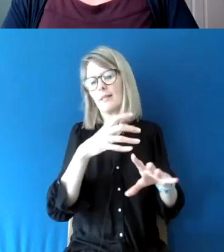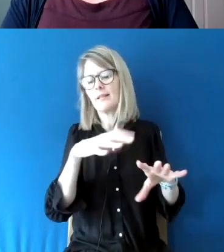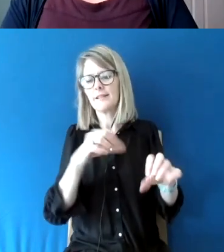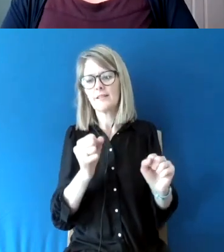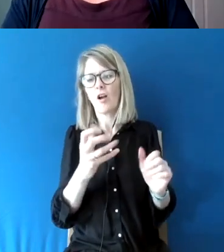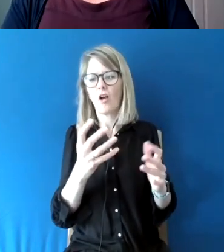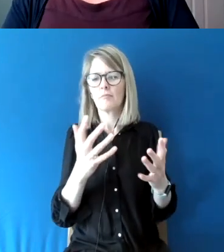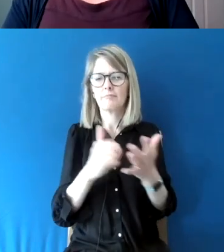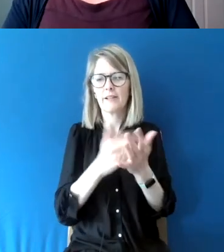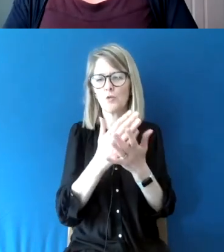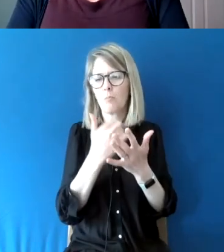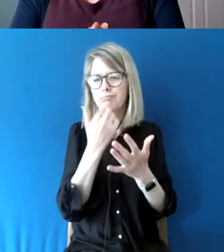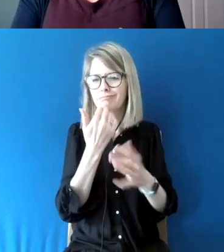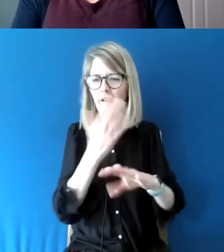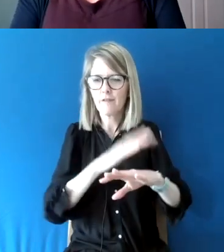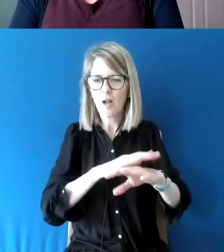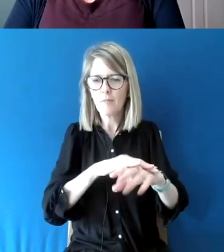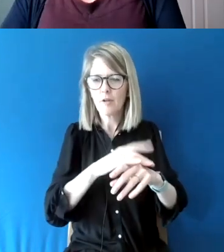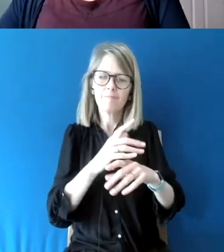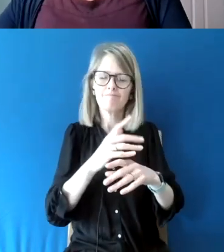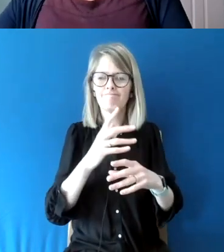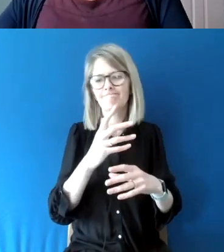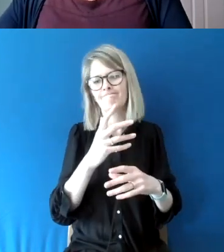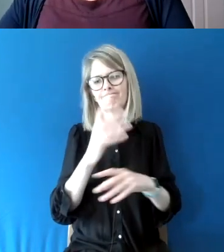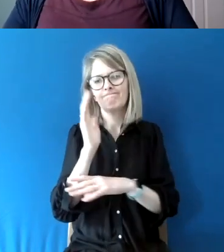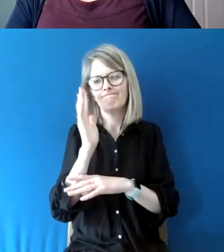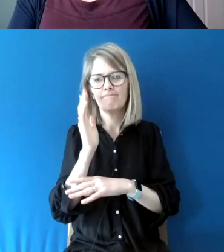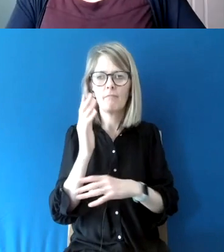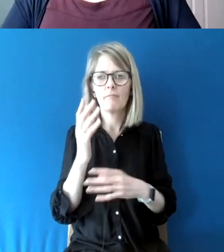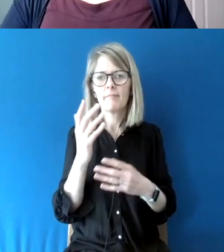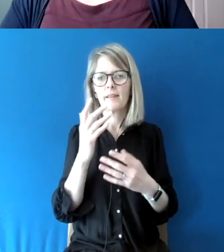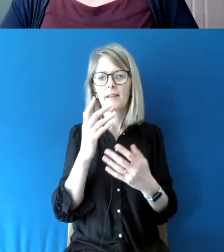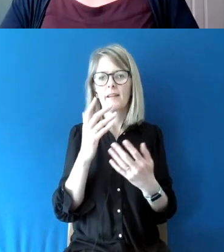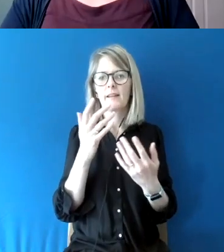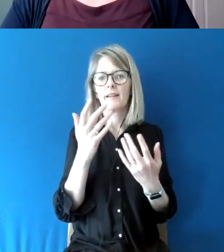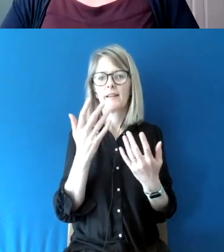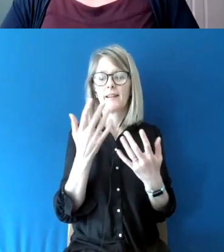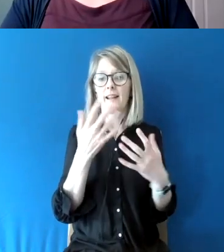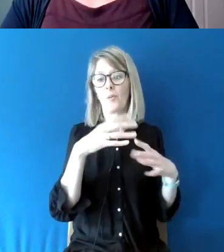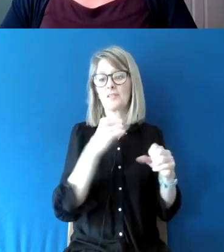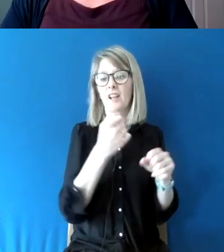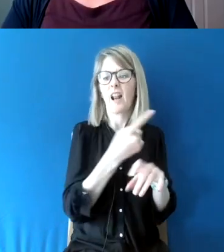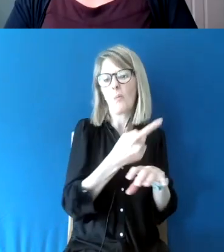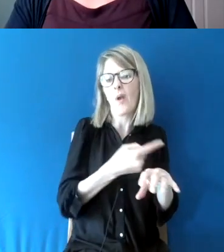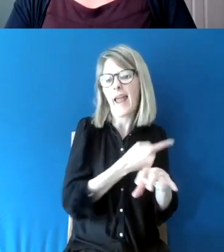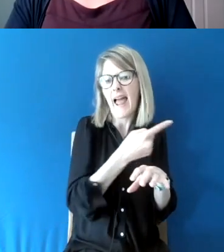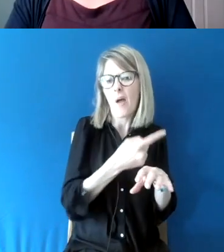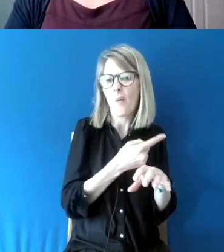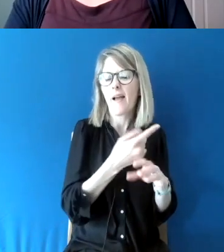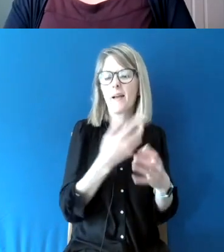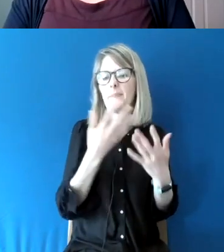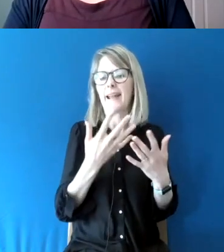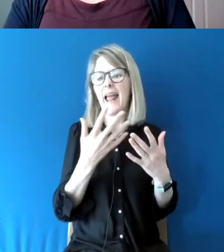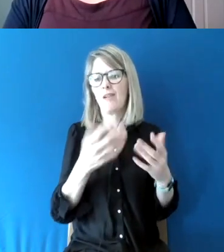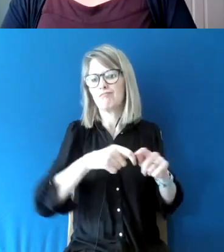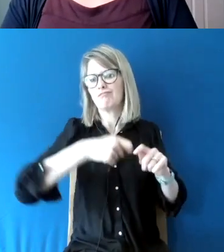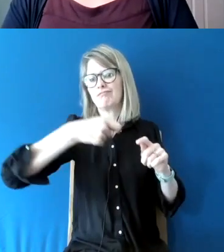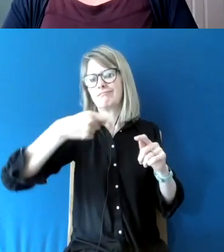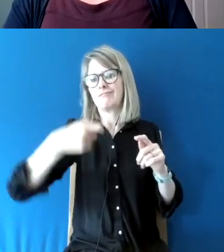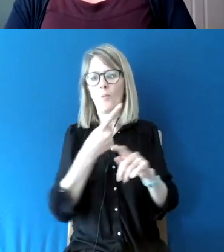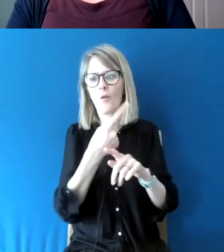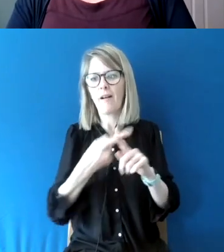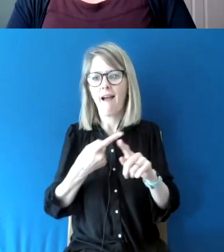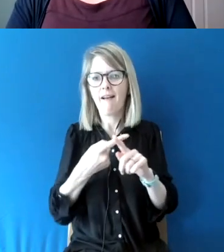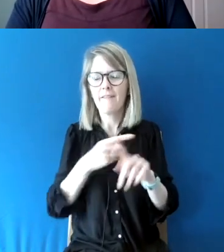time. We've allowed a little bit longer now than we started off with these webinars, so we've got an hour and a half. And I'd like to